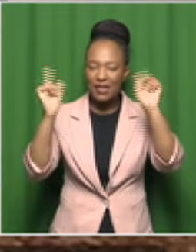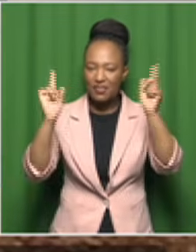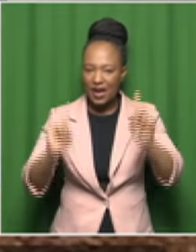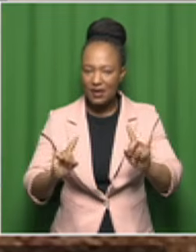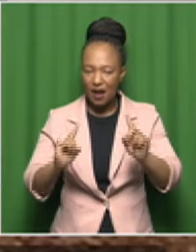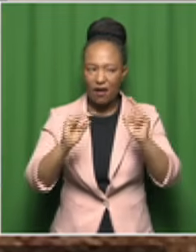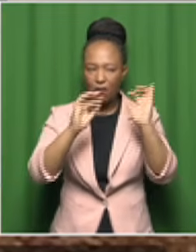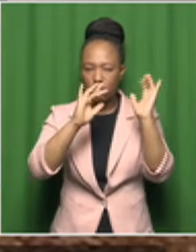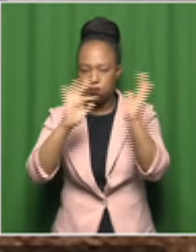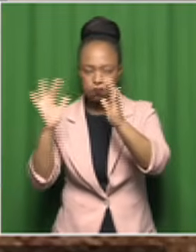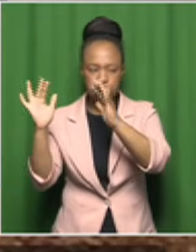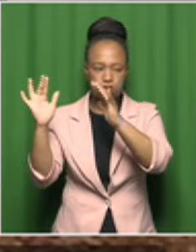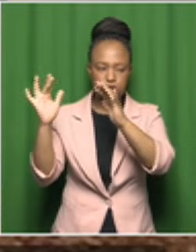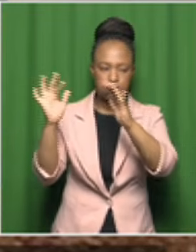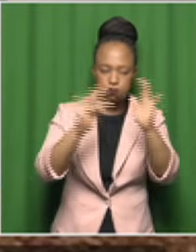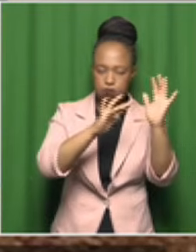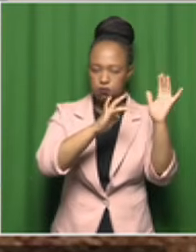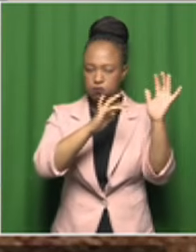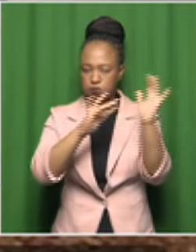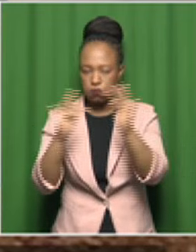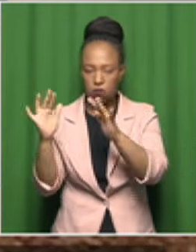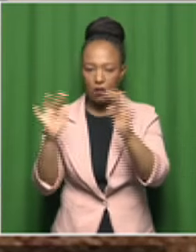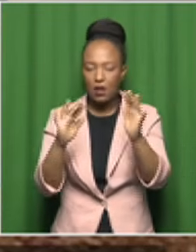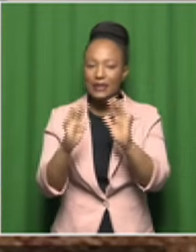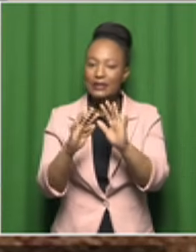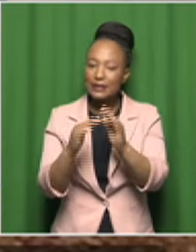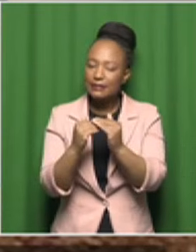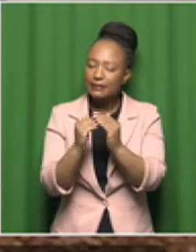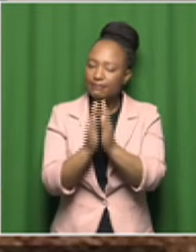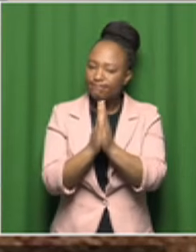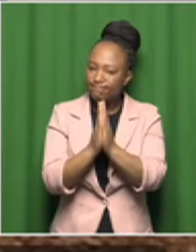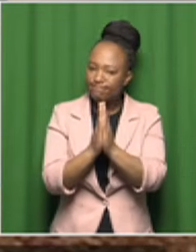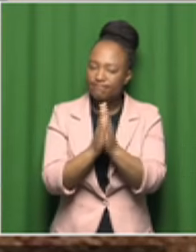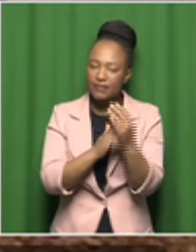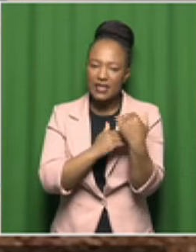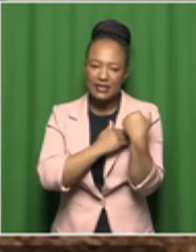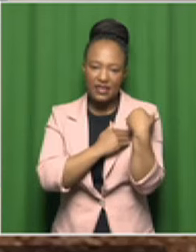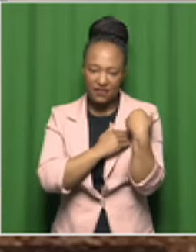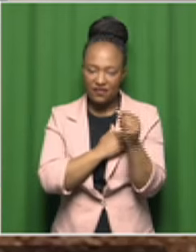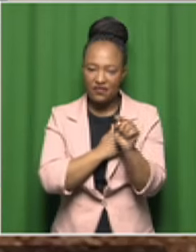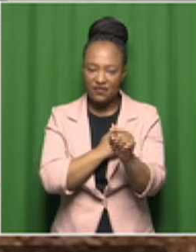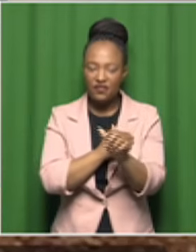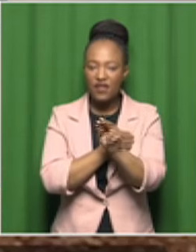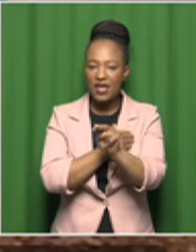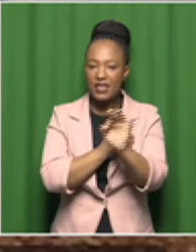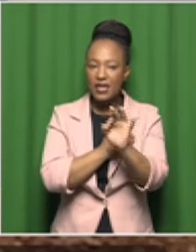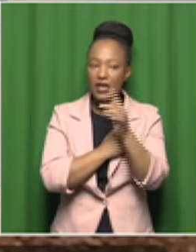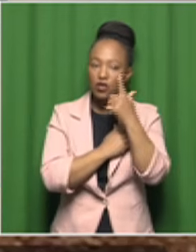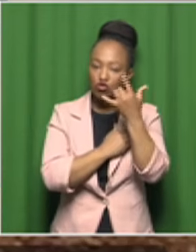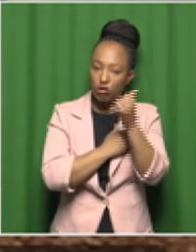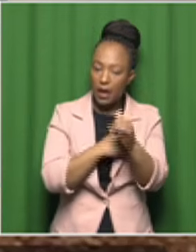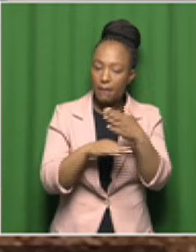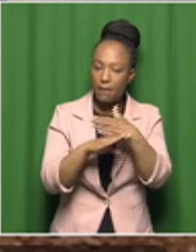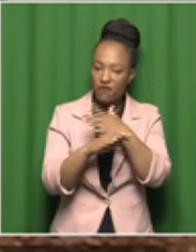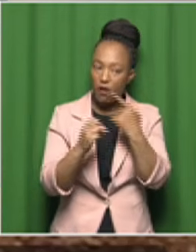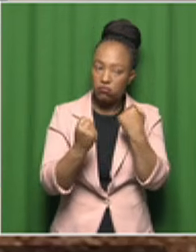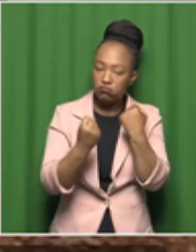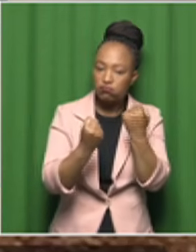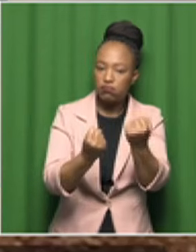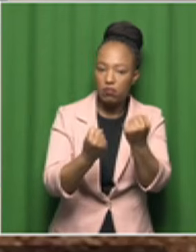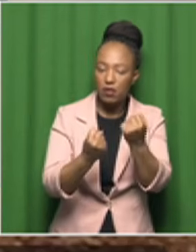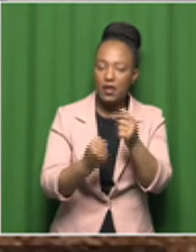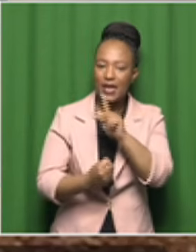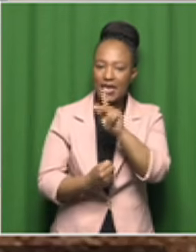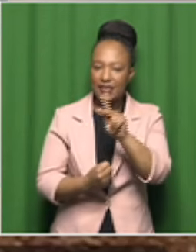and possible snow. Plan ahead, stay informed, and drive defensively. That applies to the N3. Check before you travel. It applies to much of